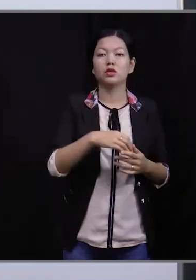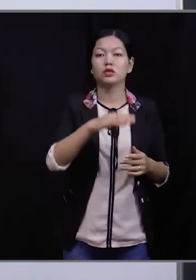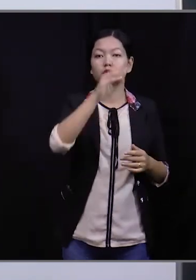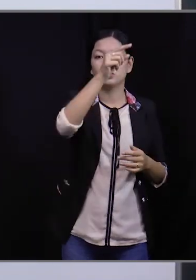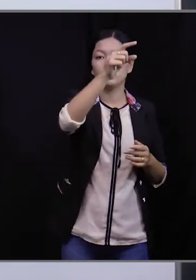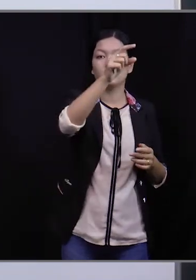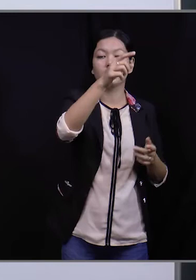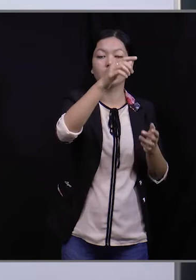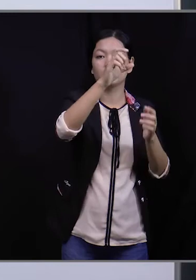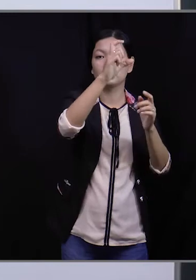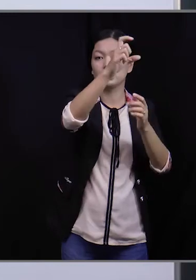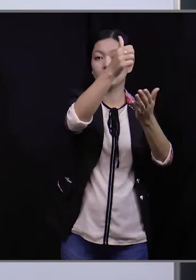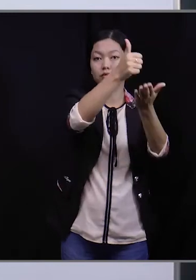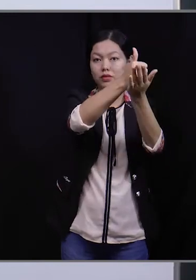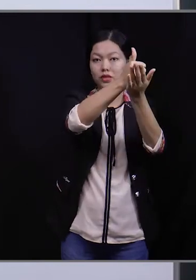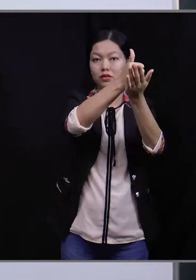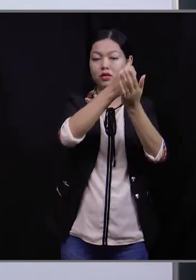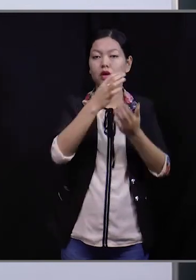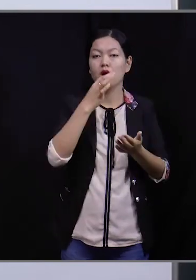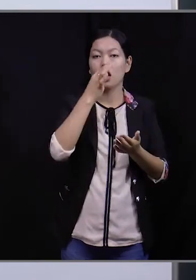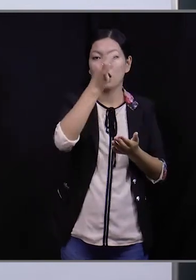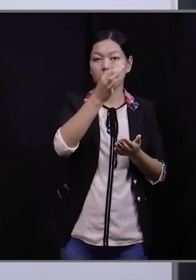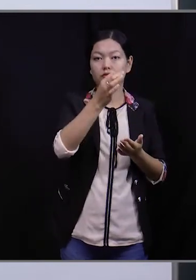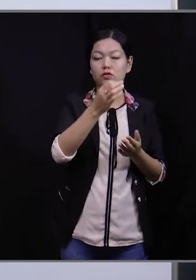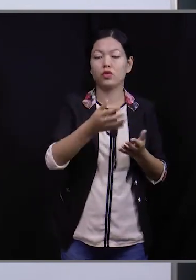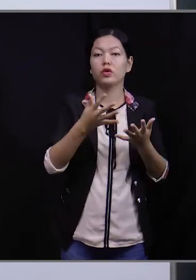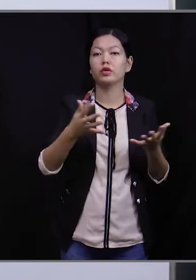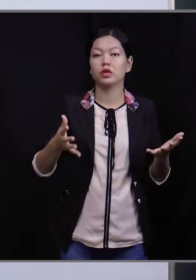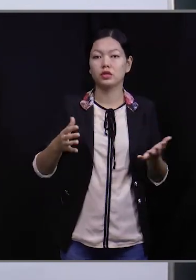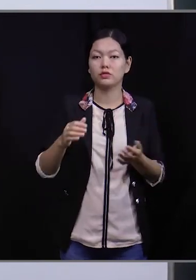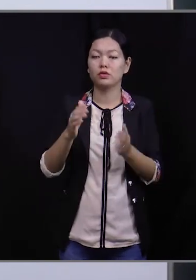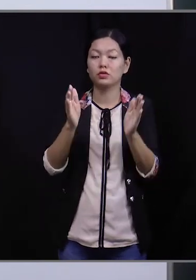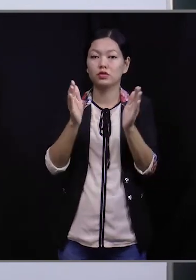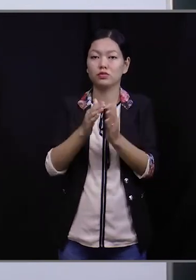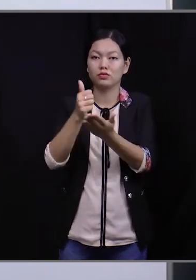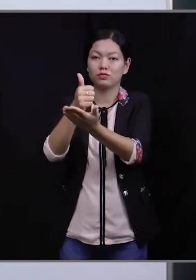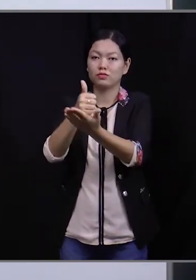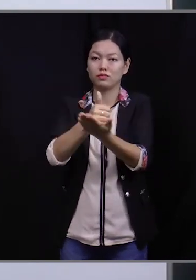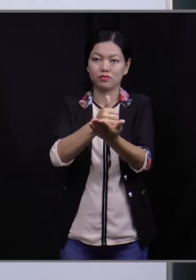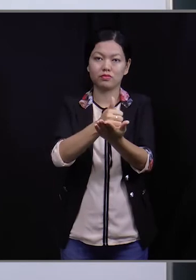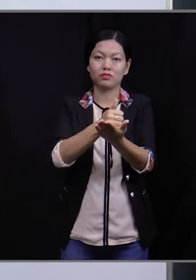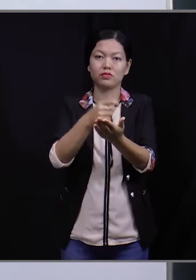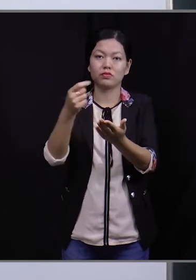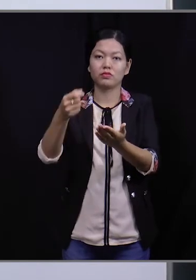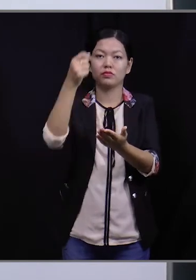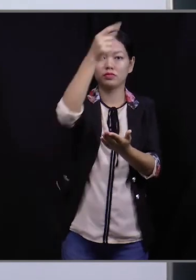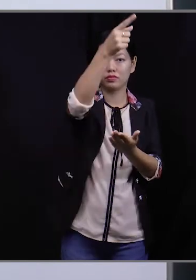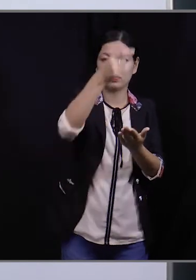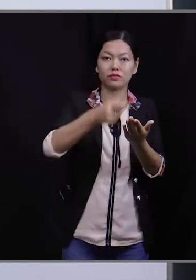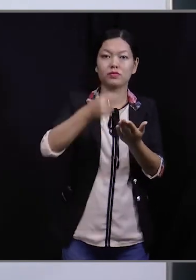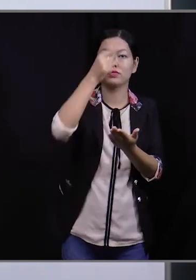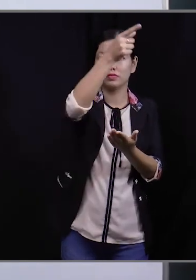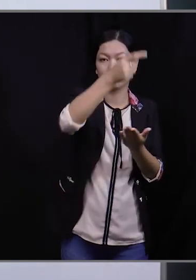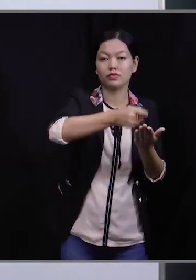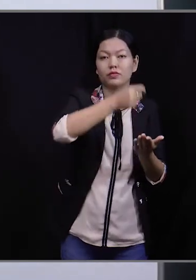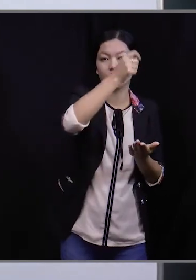the securities and bonds from the commercial banks, money will flow from the central bank to